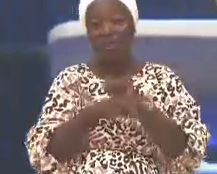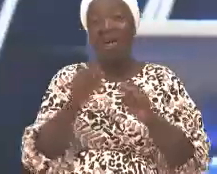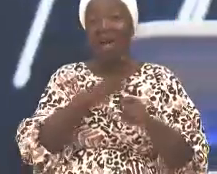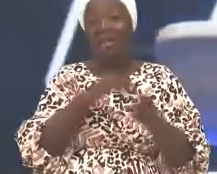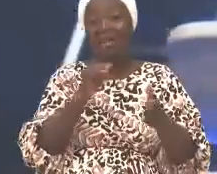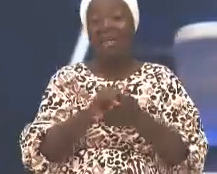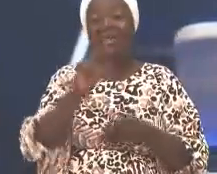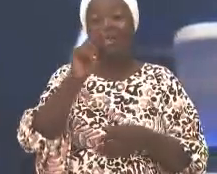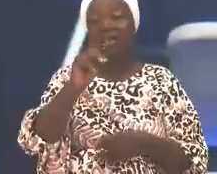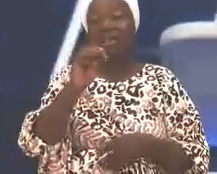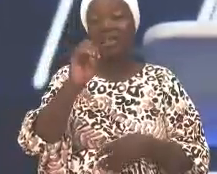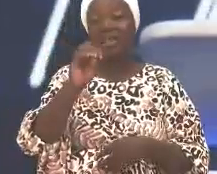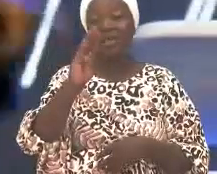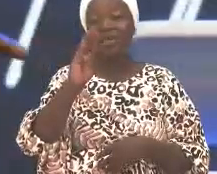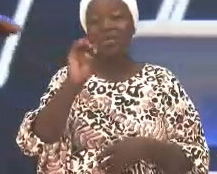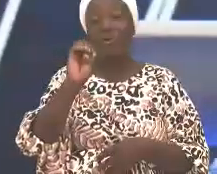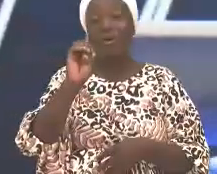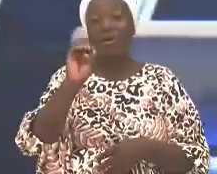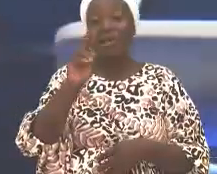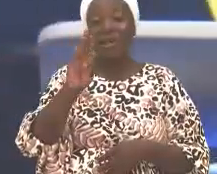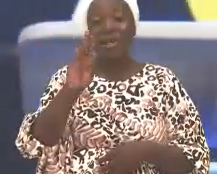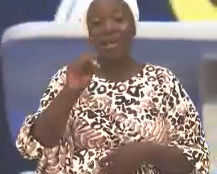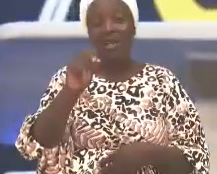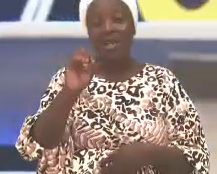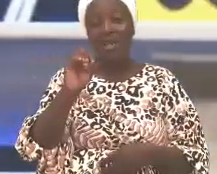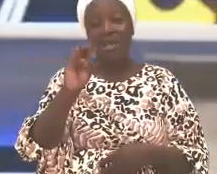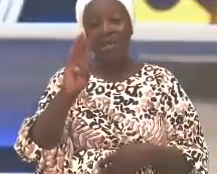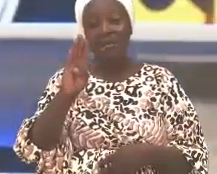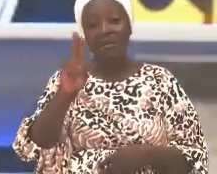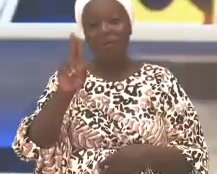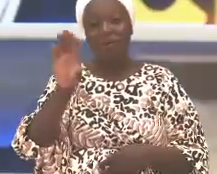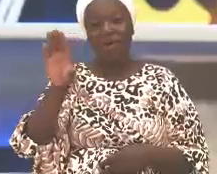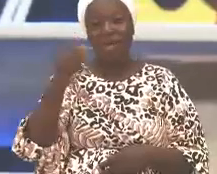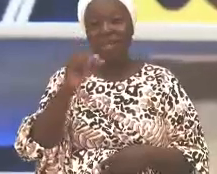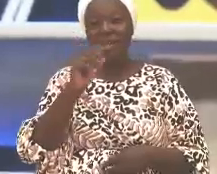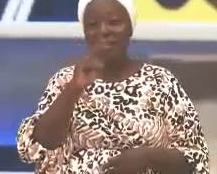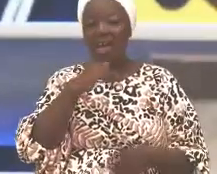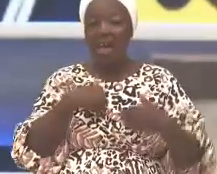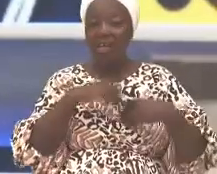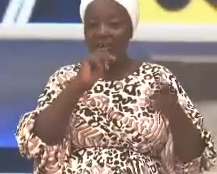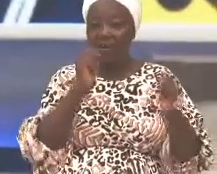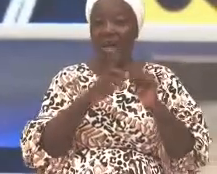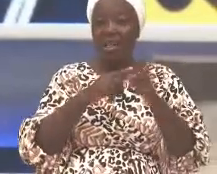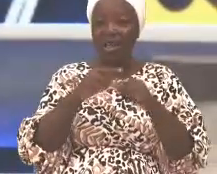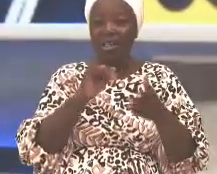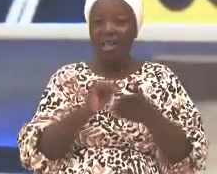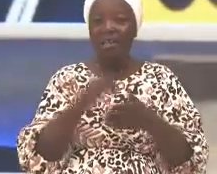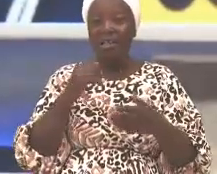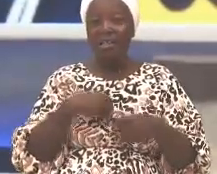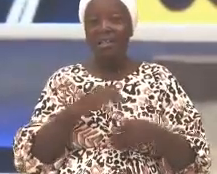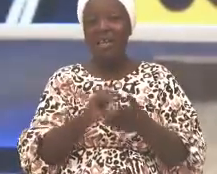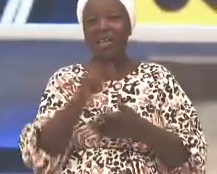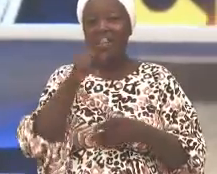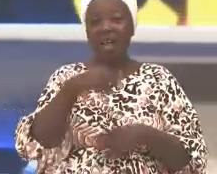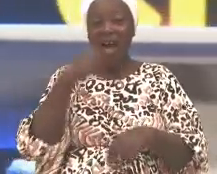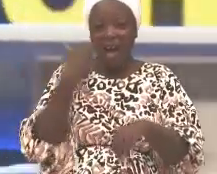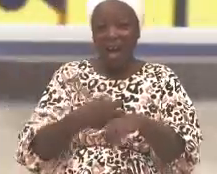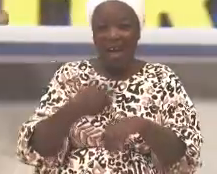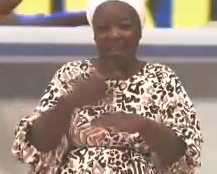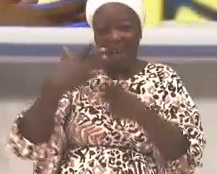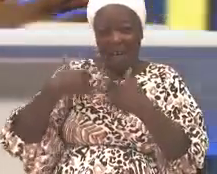the hard-hearted man, hard stony woman, hard-hearted boy or